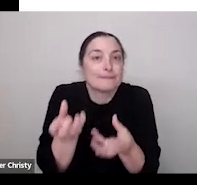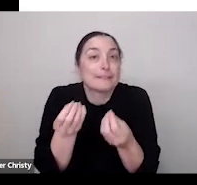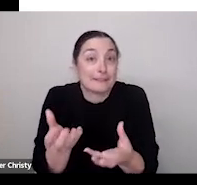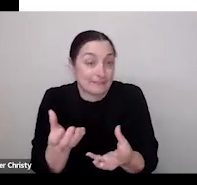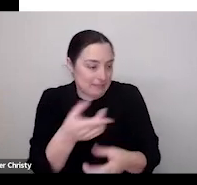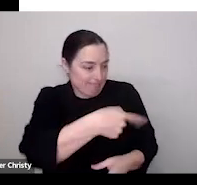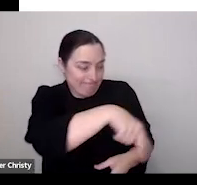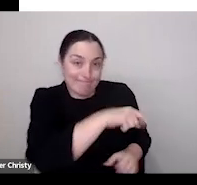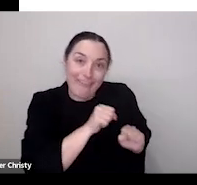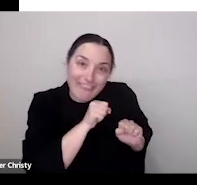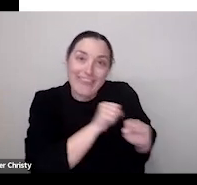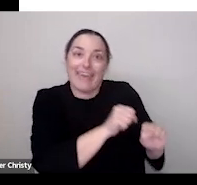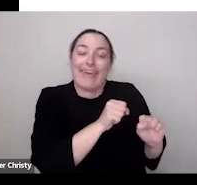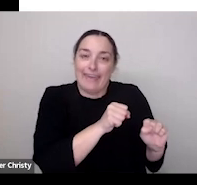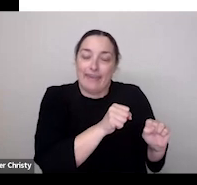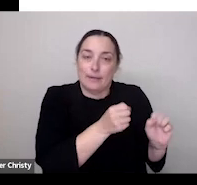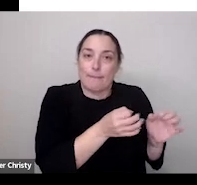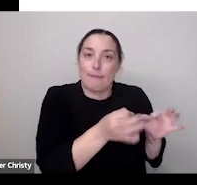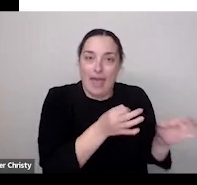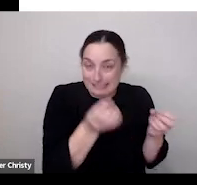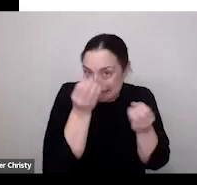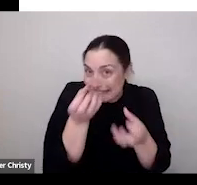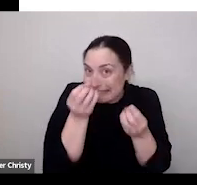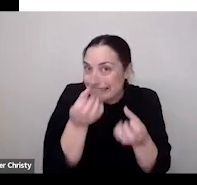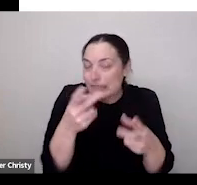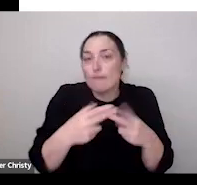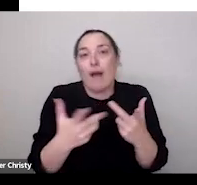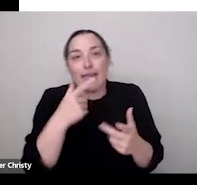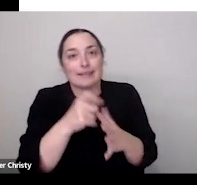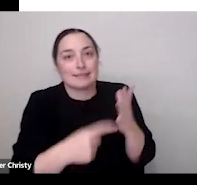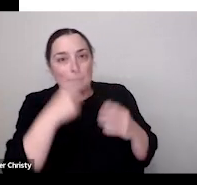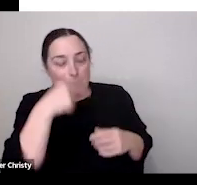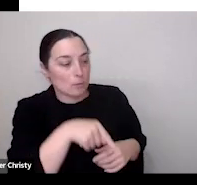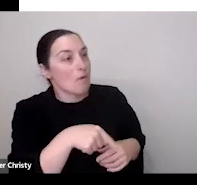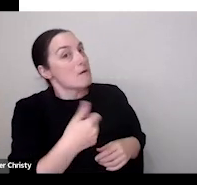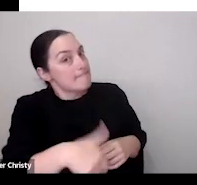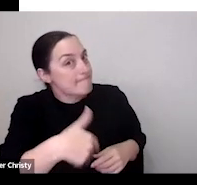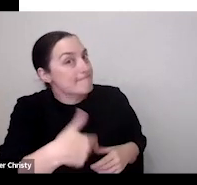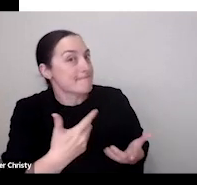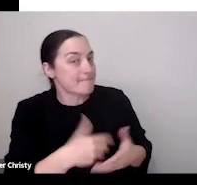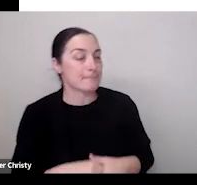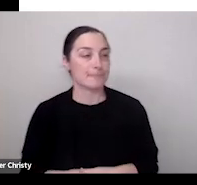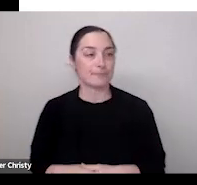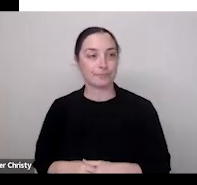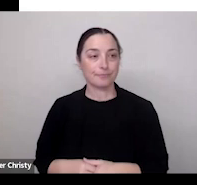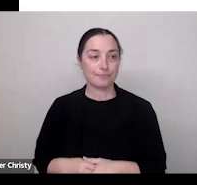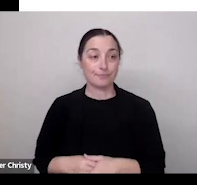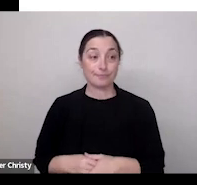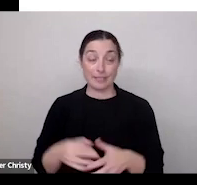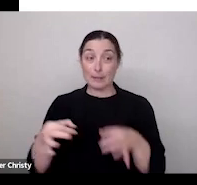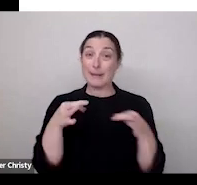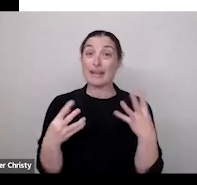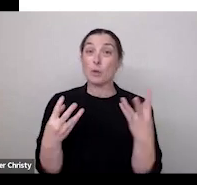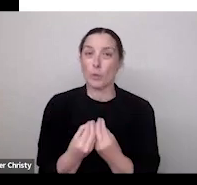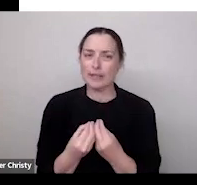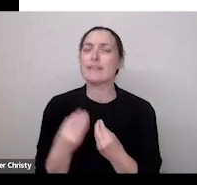develop their own emergency preparedness plans. Next slide, please. Planning with also has to happen at the community